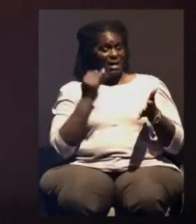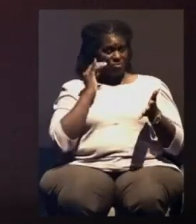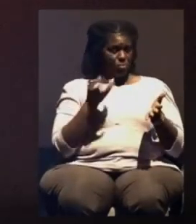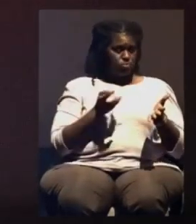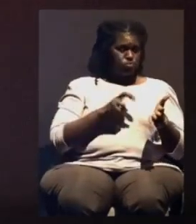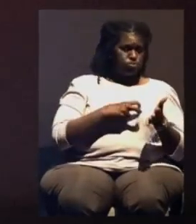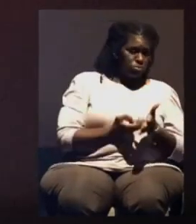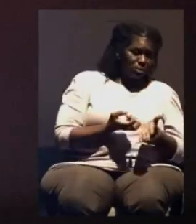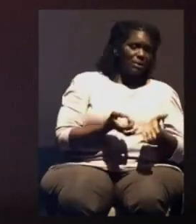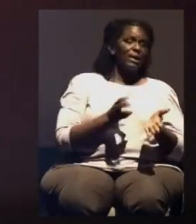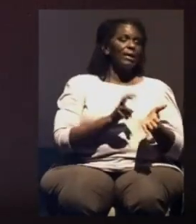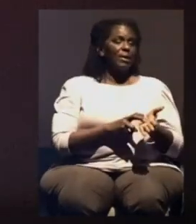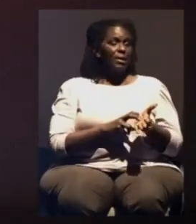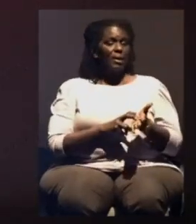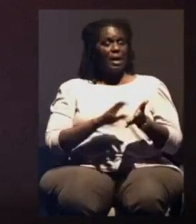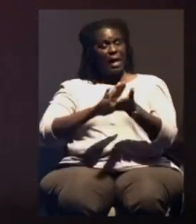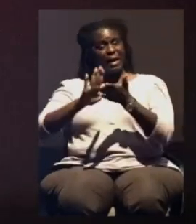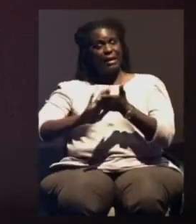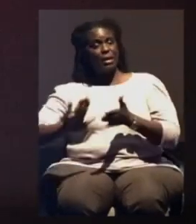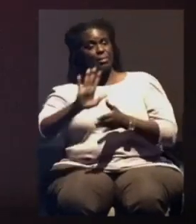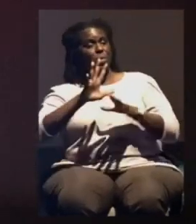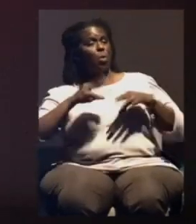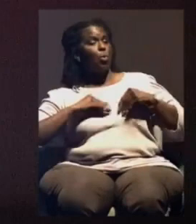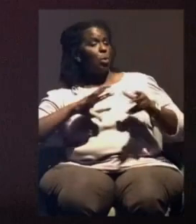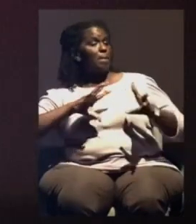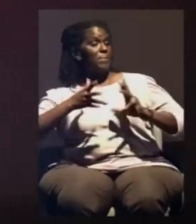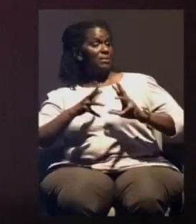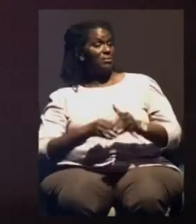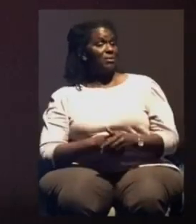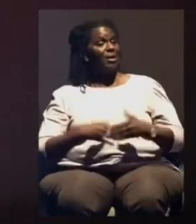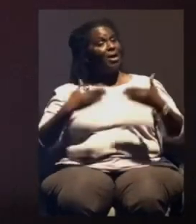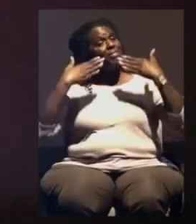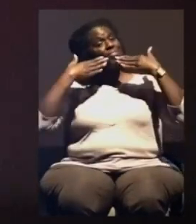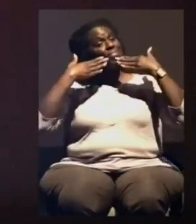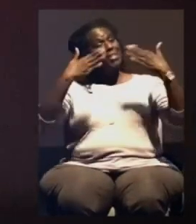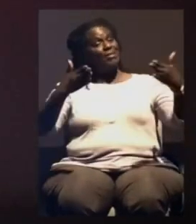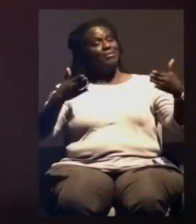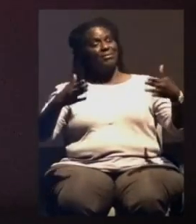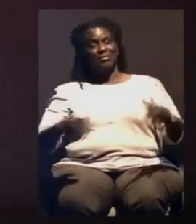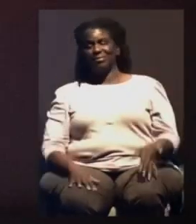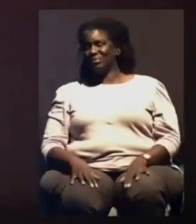down. And clean up your own messes. Thank you.